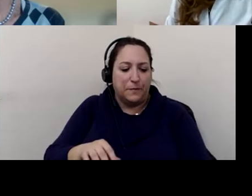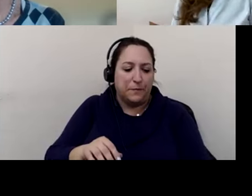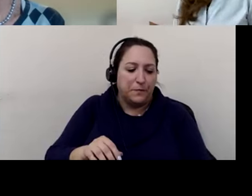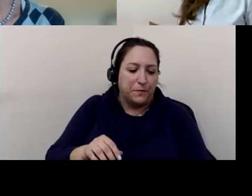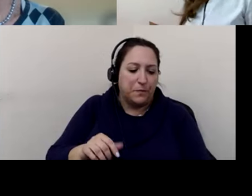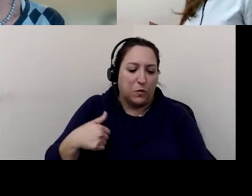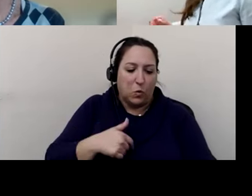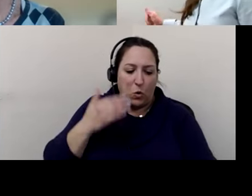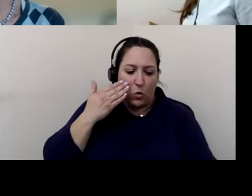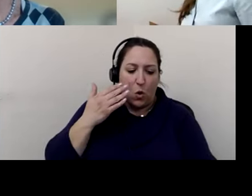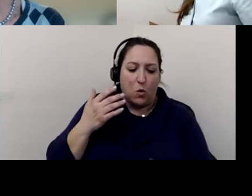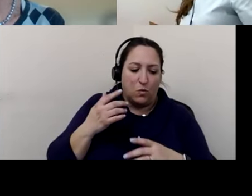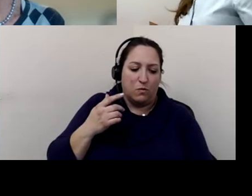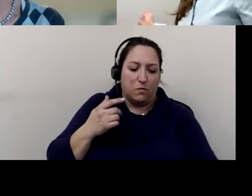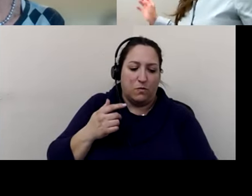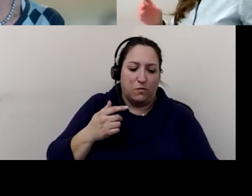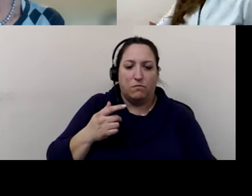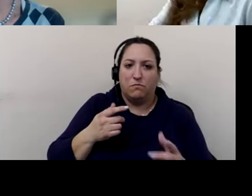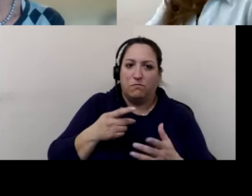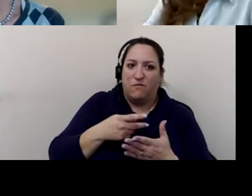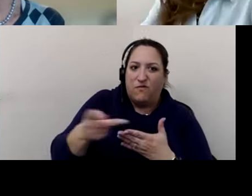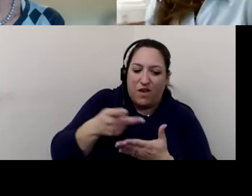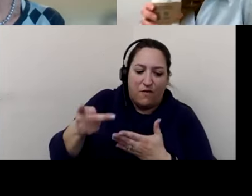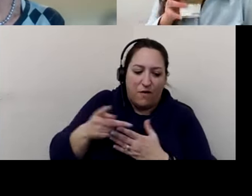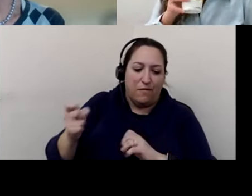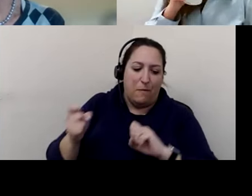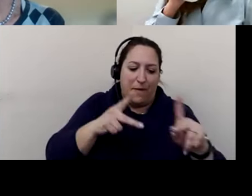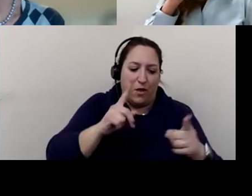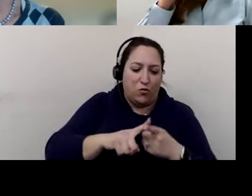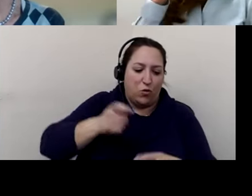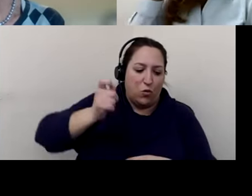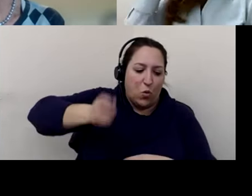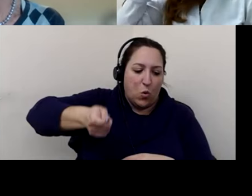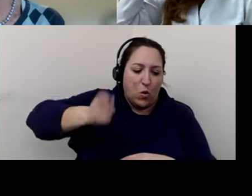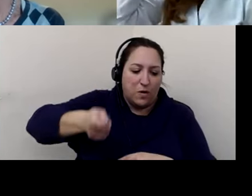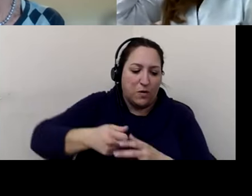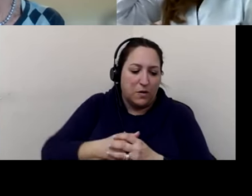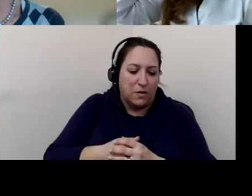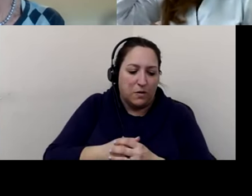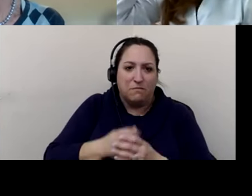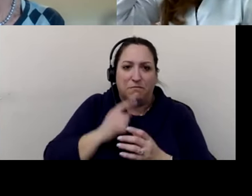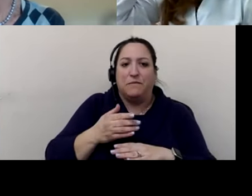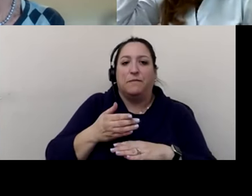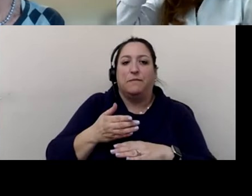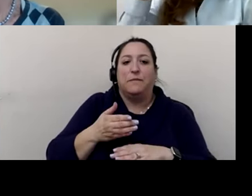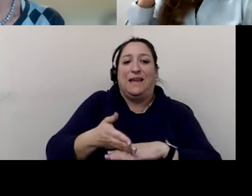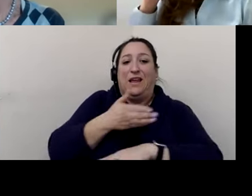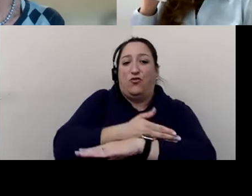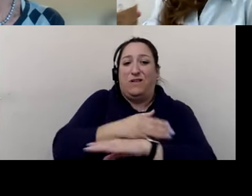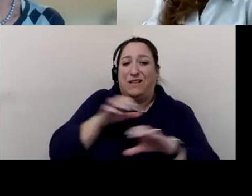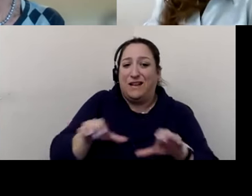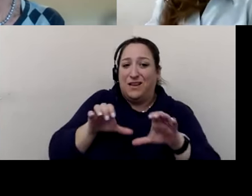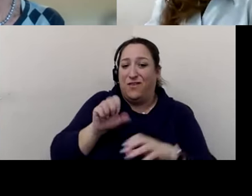When those efforts fail, we resort to the court. And what we've been seeing recently is increased activity in the case